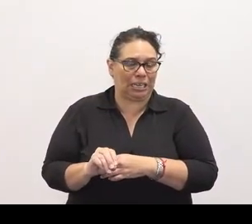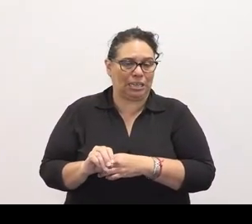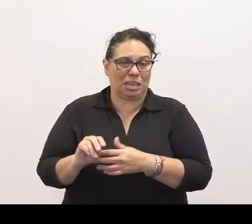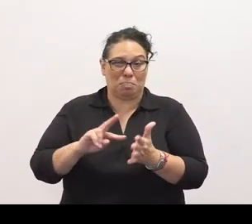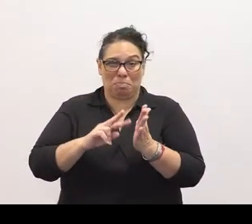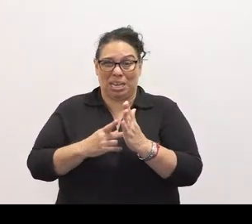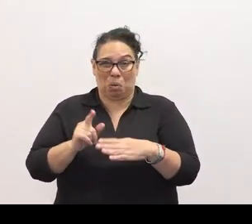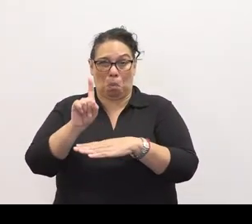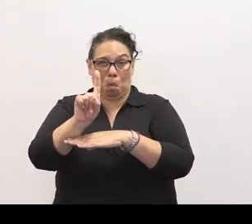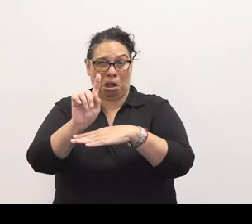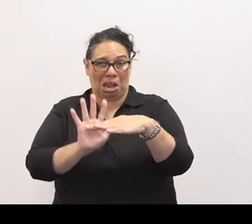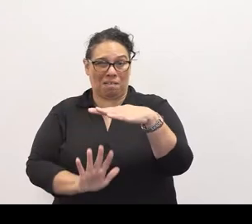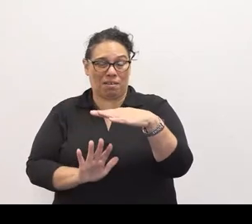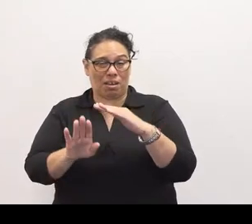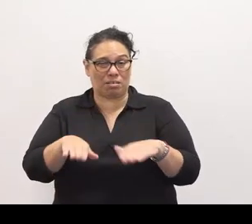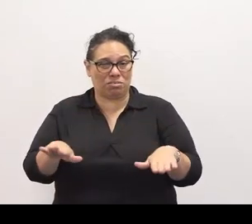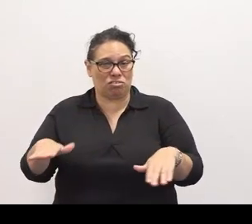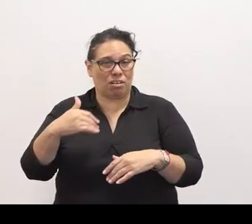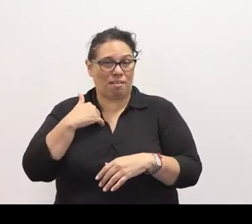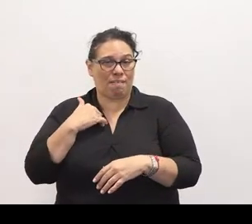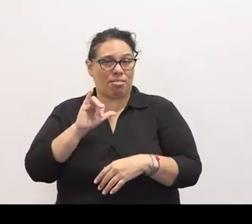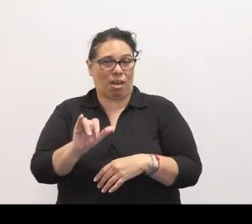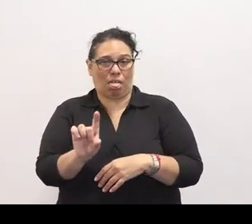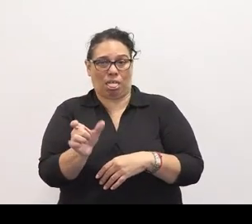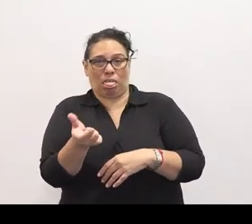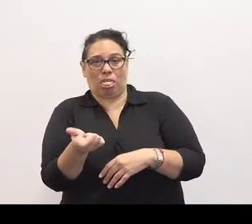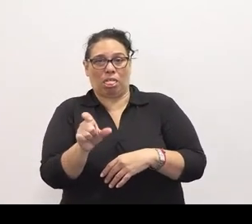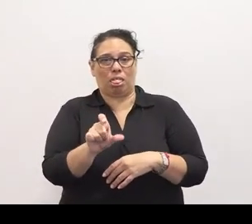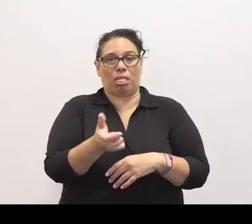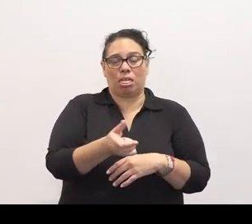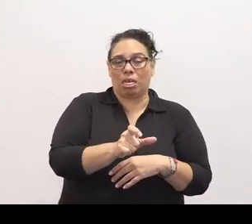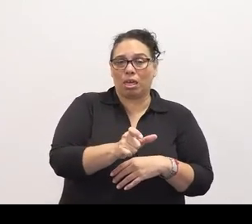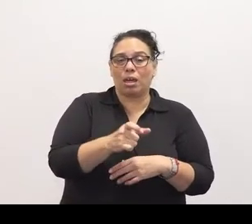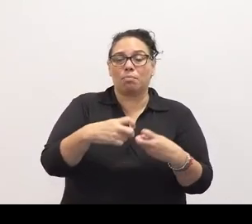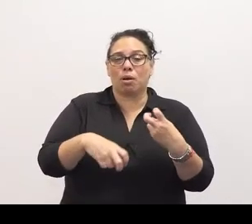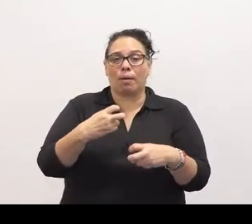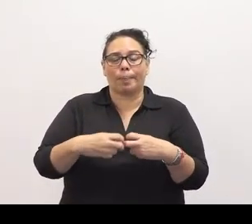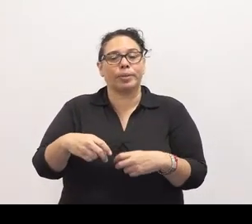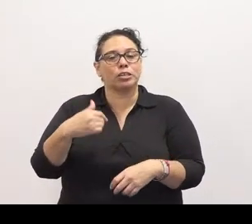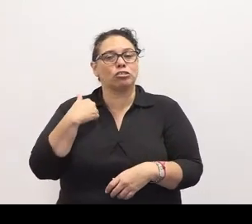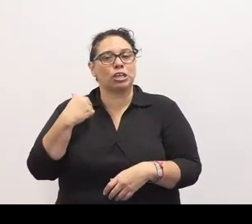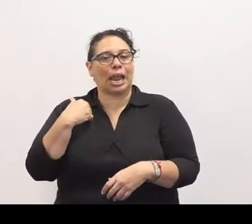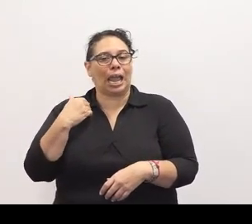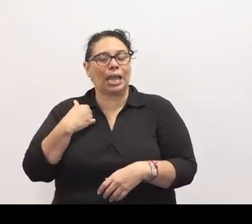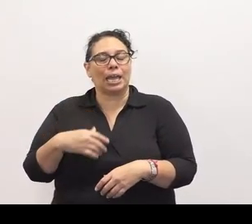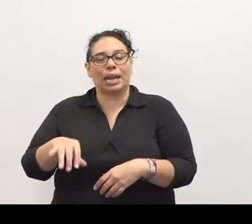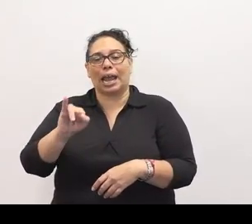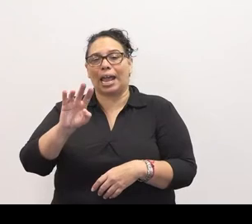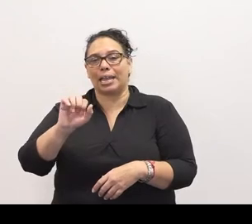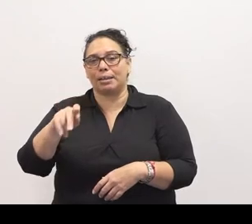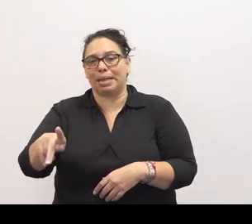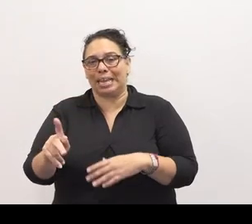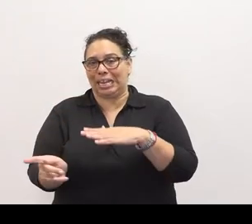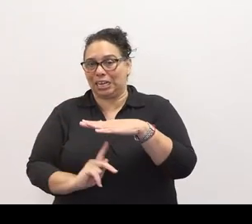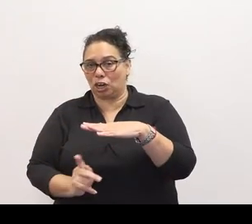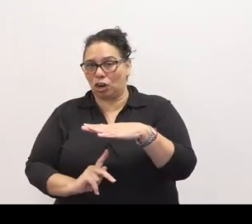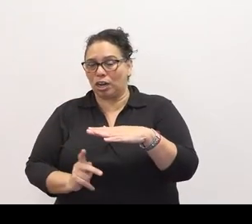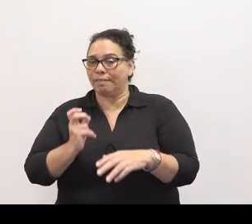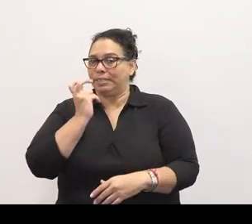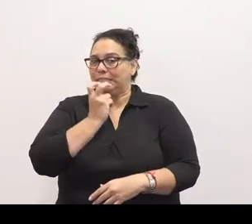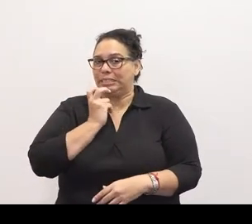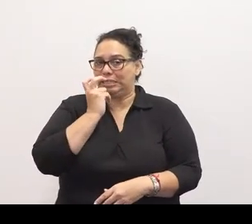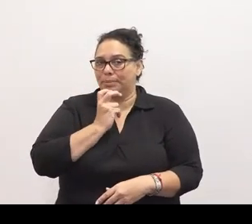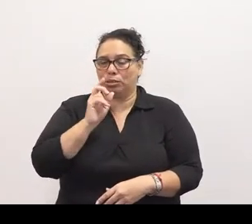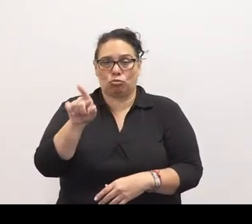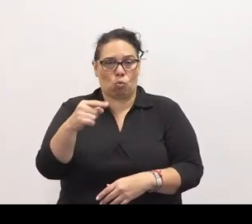children in our schools. She has had an IEP since kindergarten, initially for speech only, and we requested academic help in